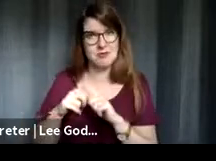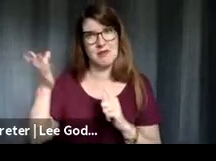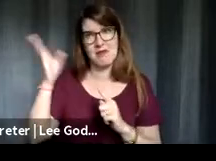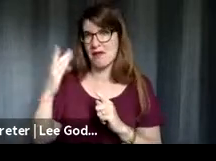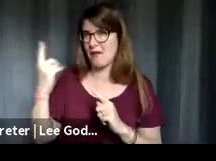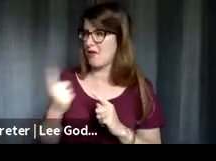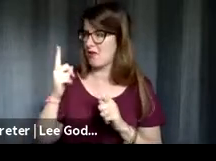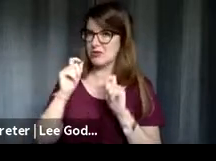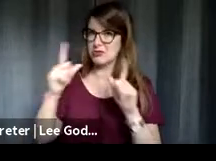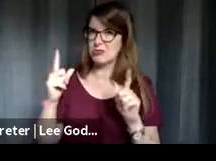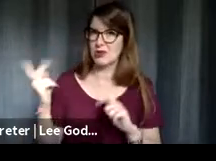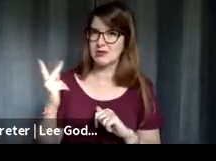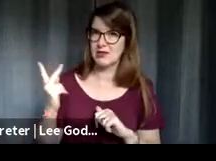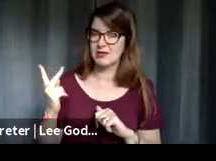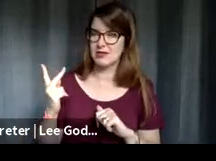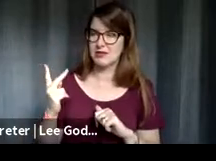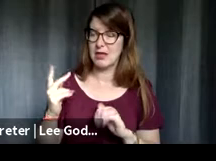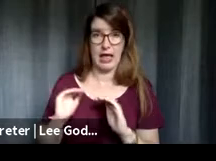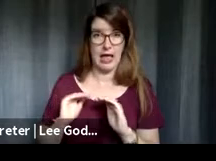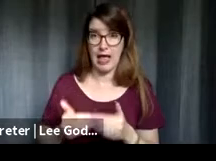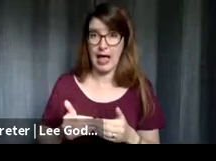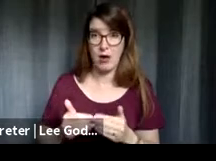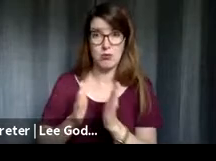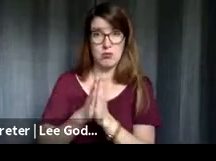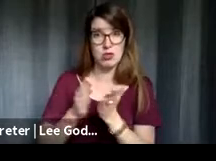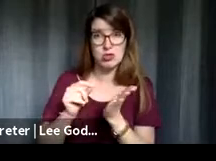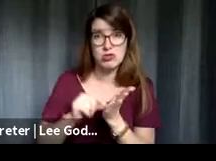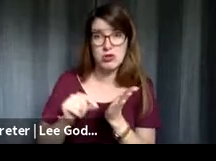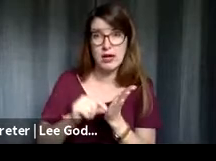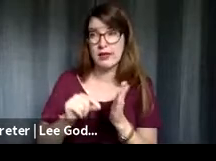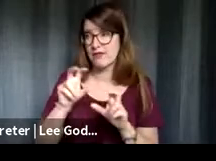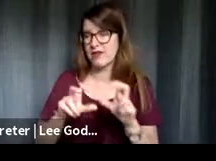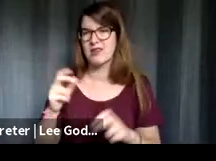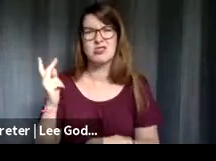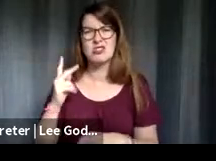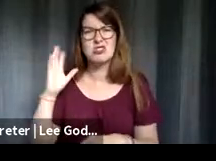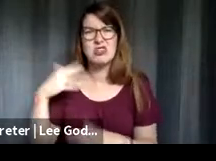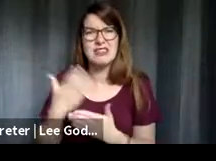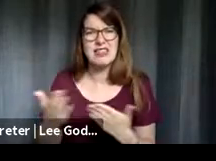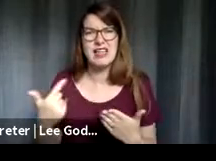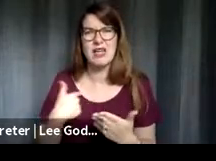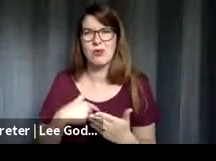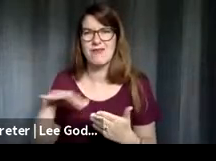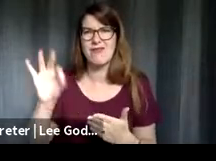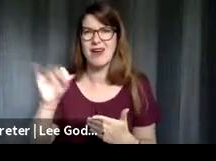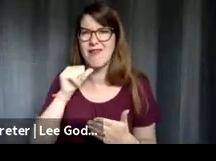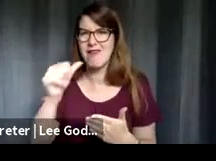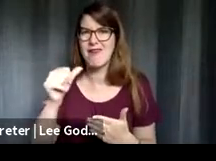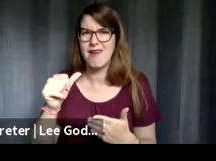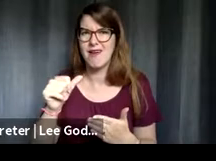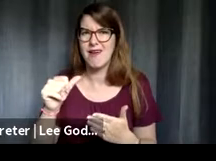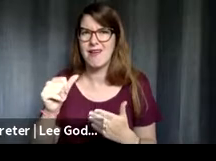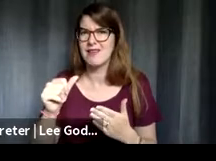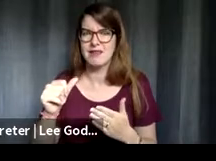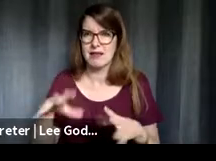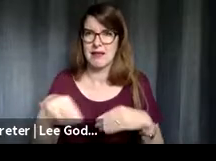would always surprise us. How? I mean, book writing, investing, crazy things. We found unclaimed property, like worth a lot.